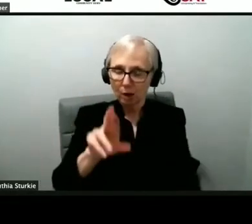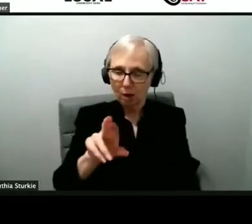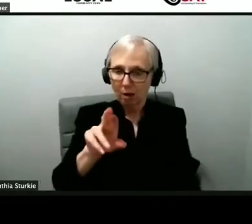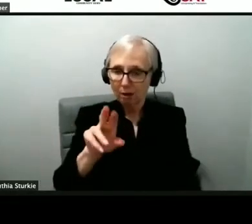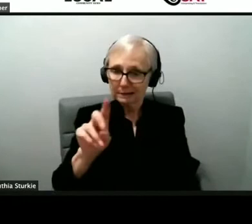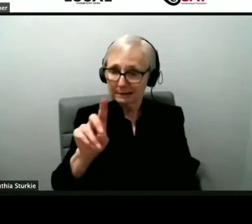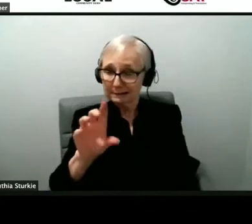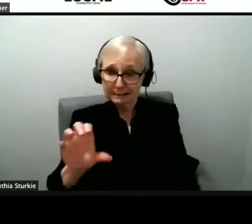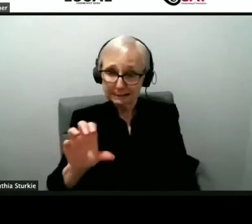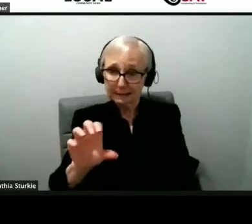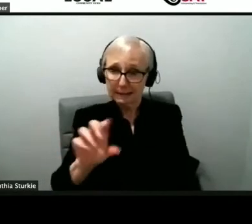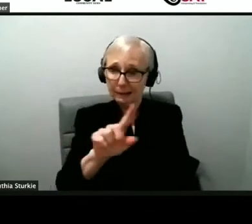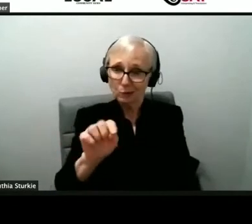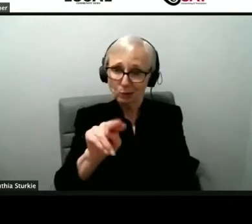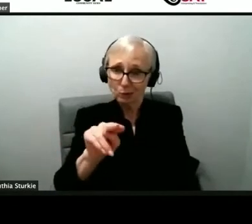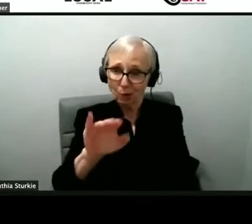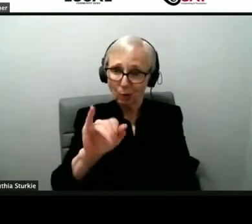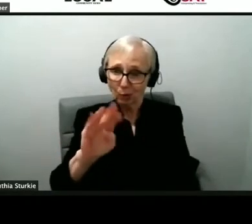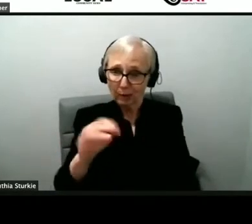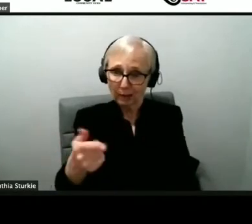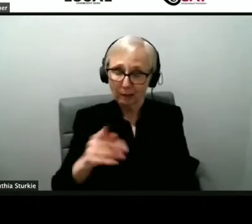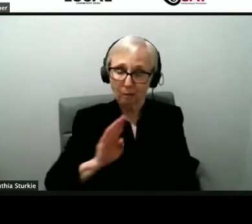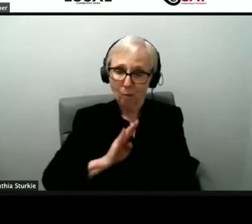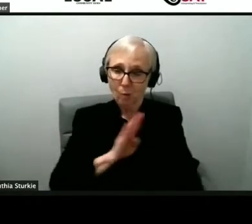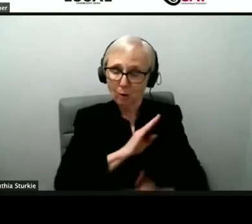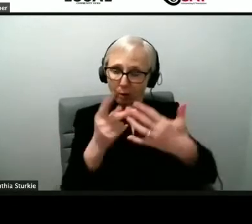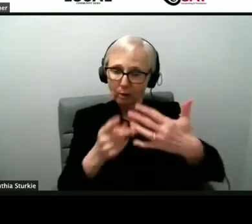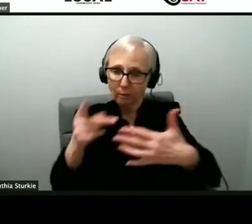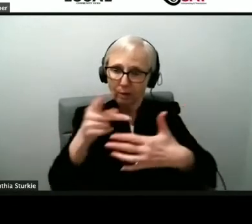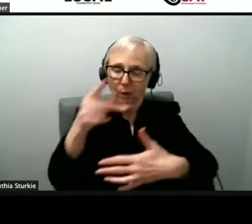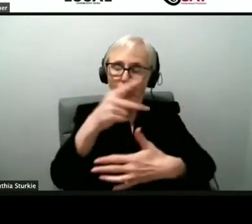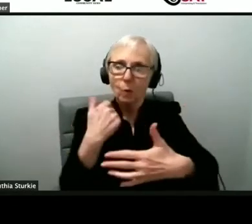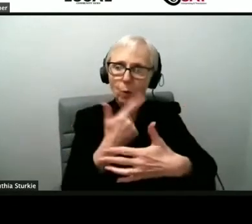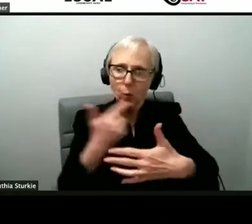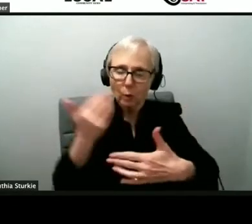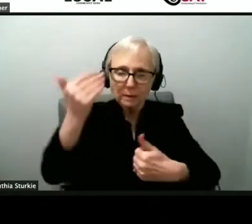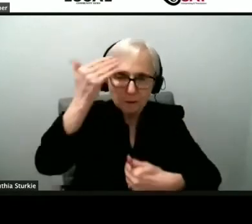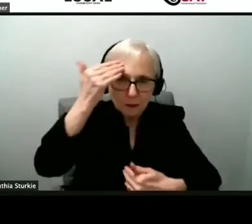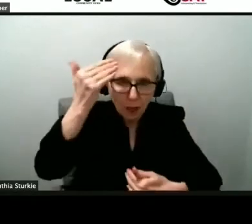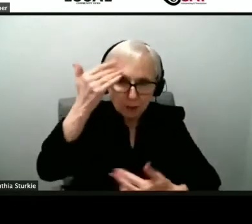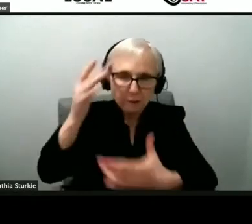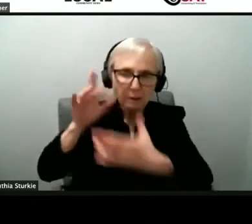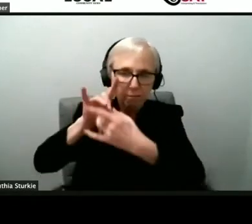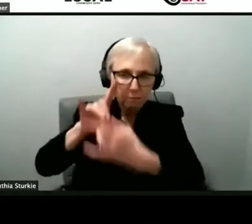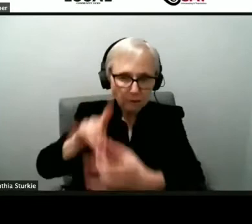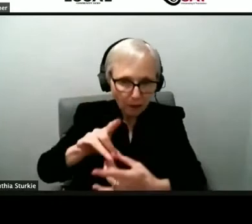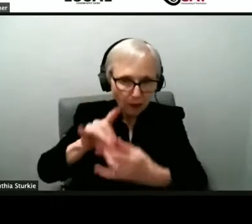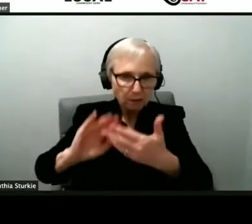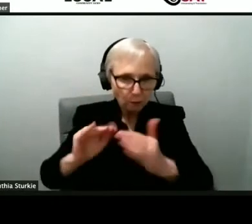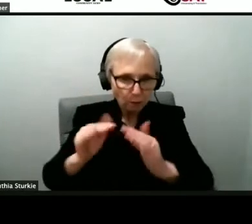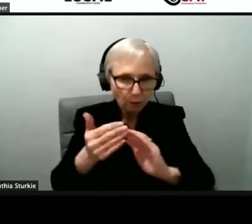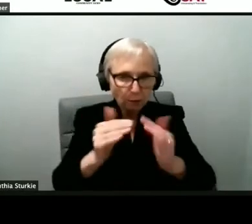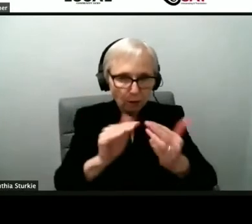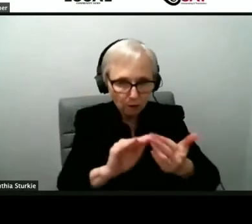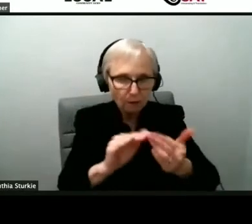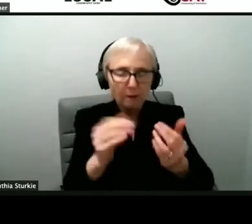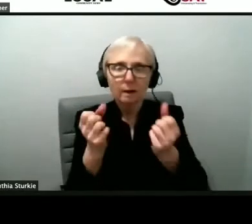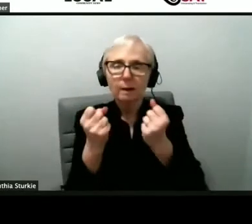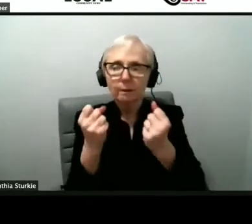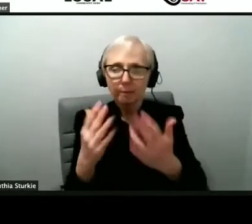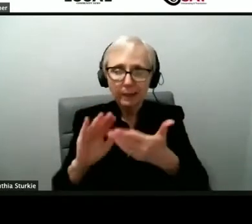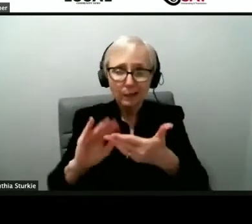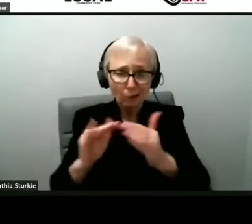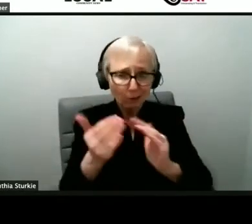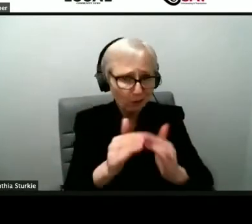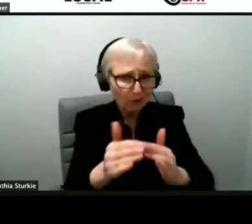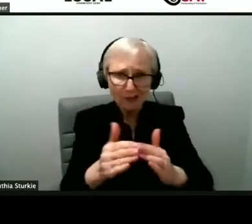and commissions. And for these specifically, we're going to prioritize those who are knowledgeable and have ties to the community. And there are many community leaders who are qualified